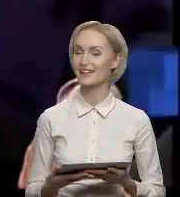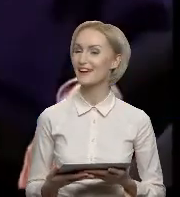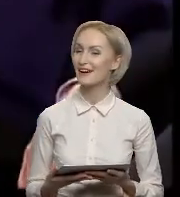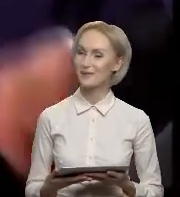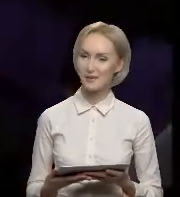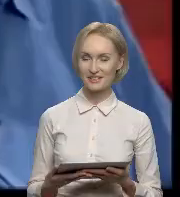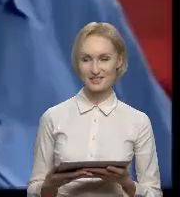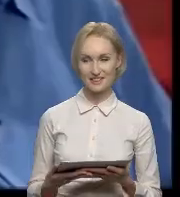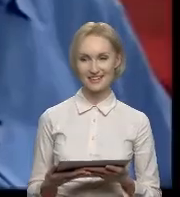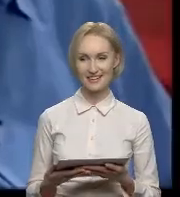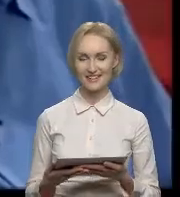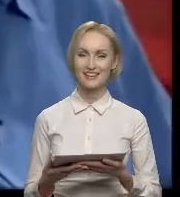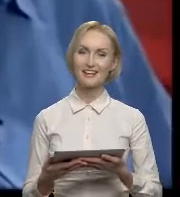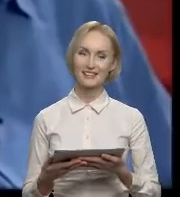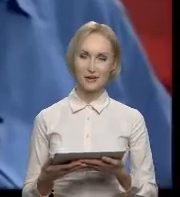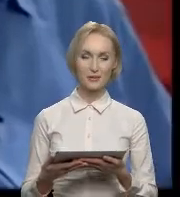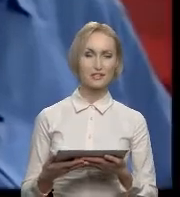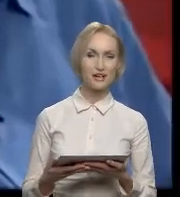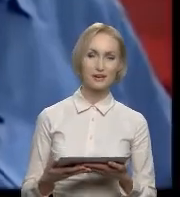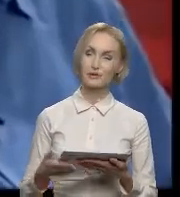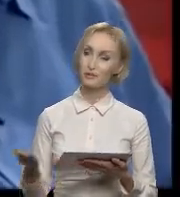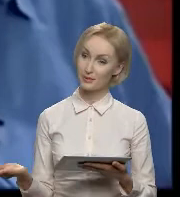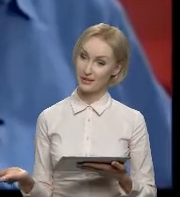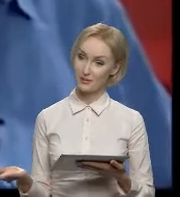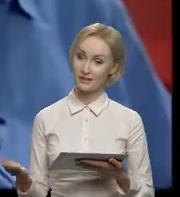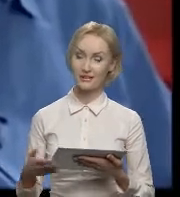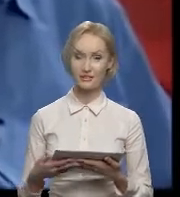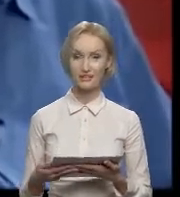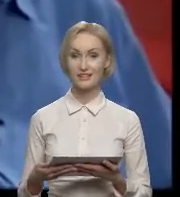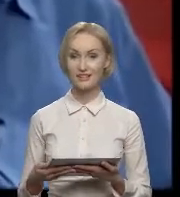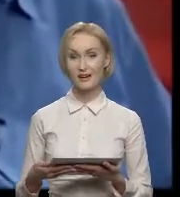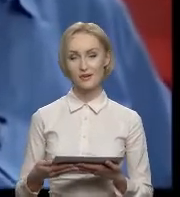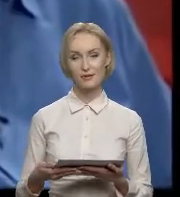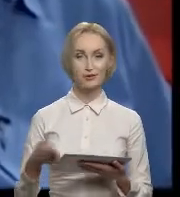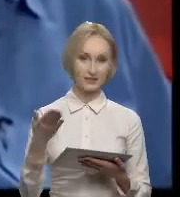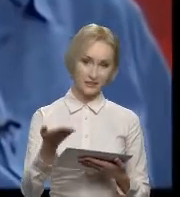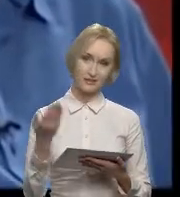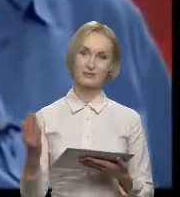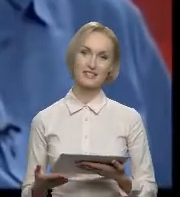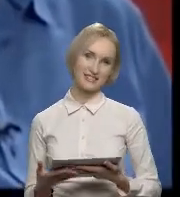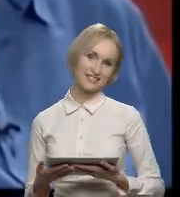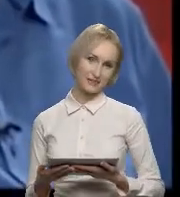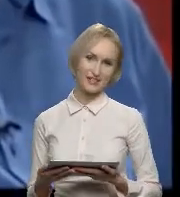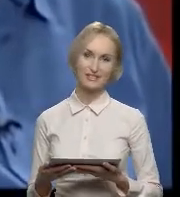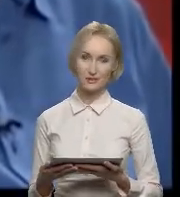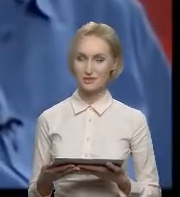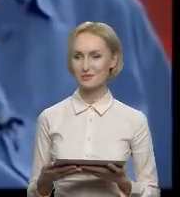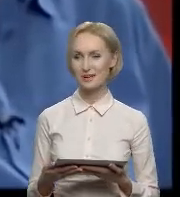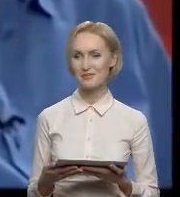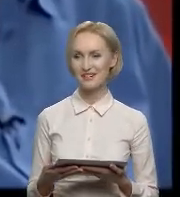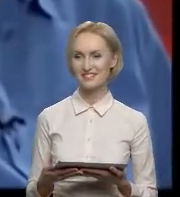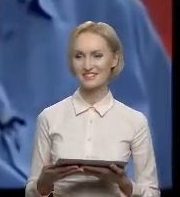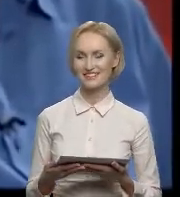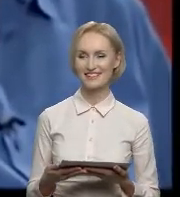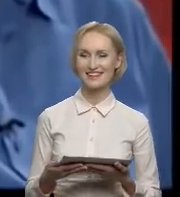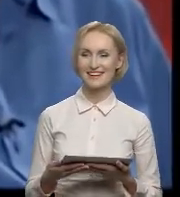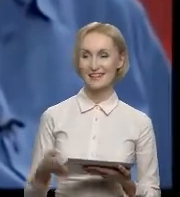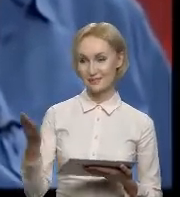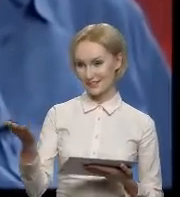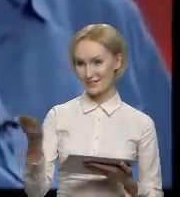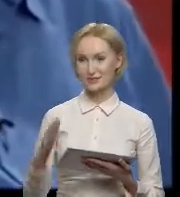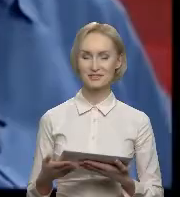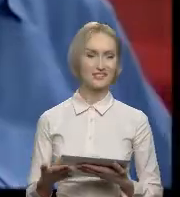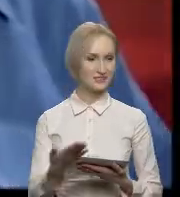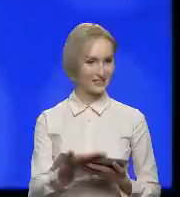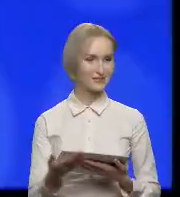a possible? No. You talk to my producer, talk to me after the show. If you give us some other people, if they're willing to be tested, we'll find out for you, honey,